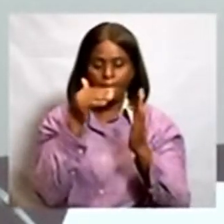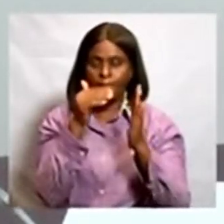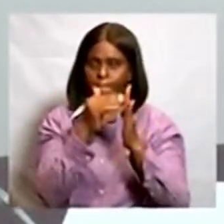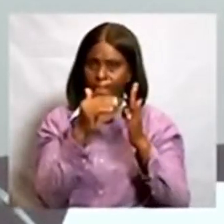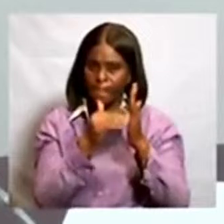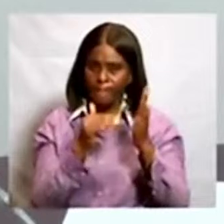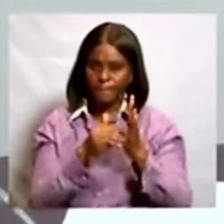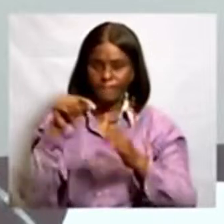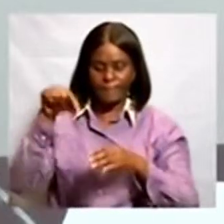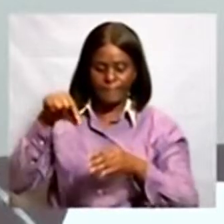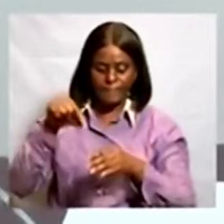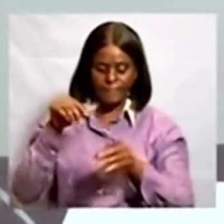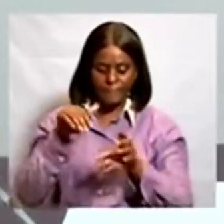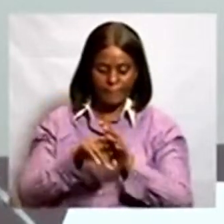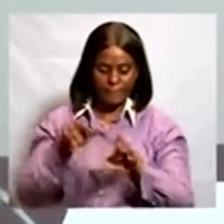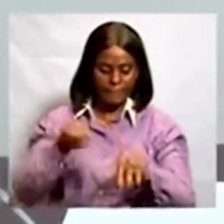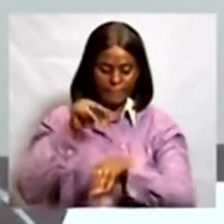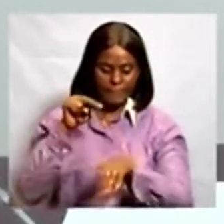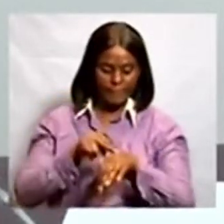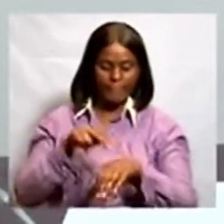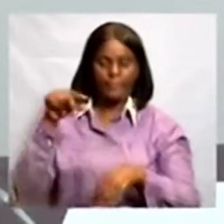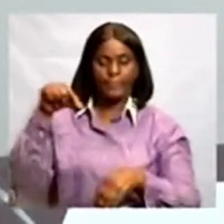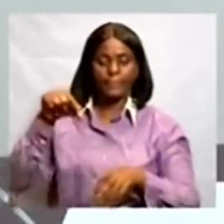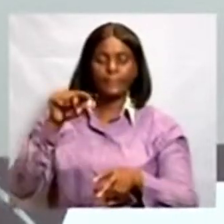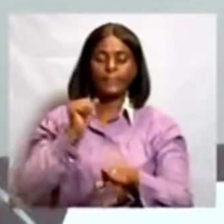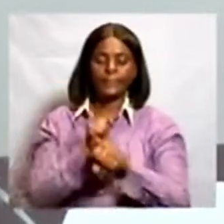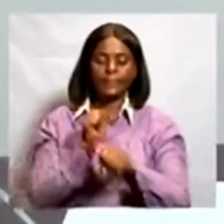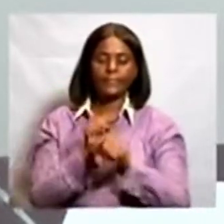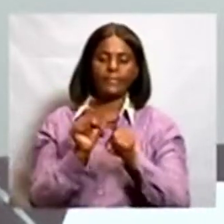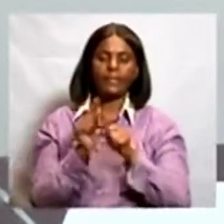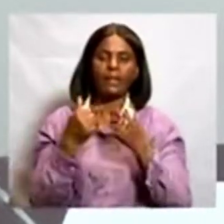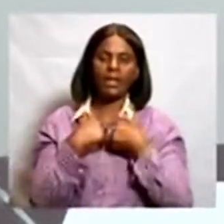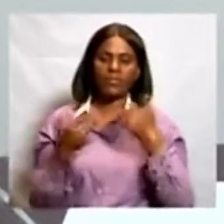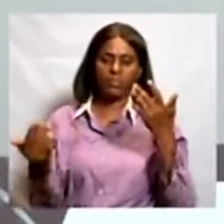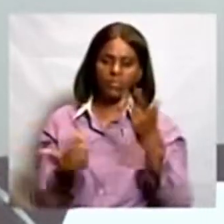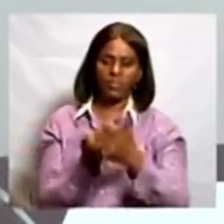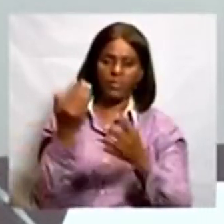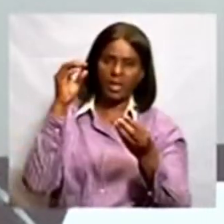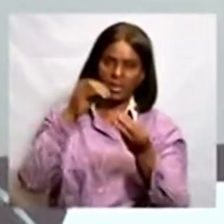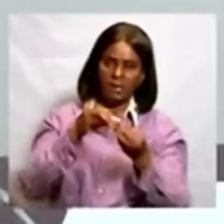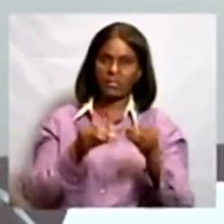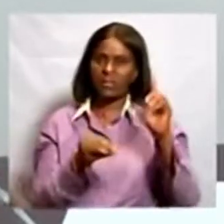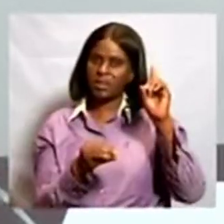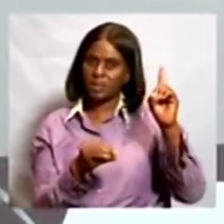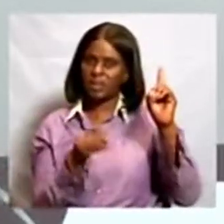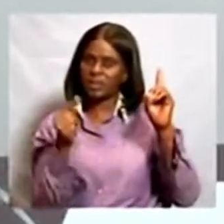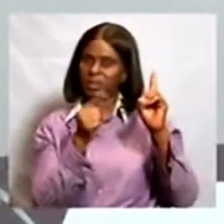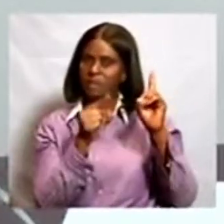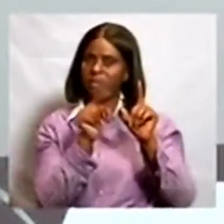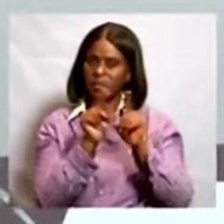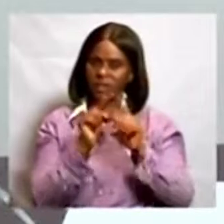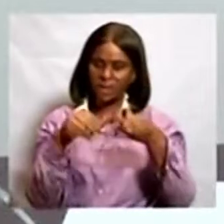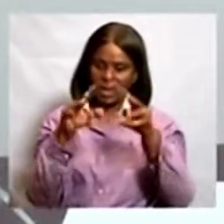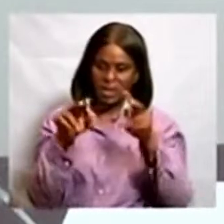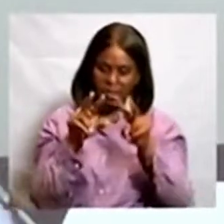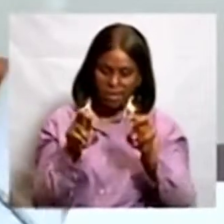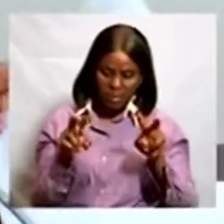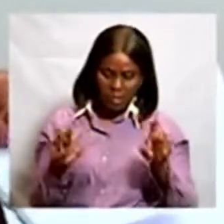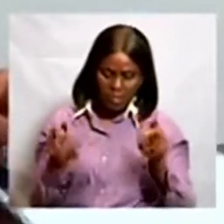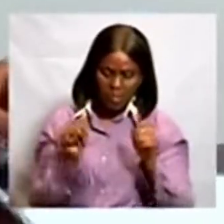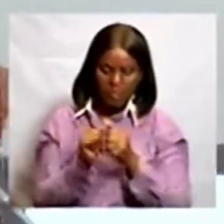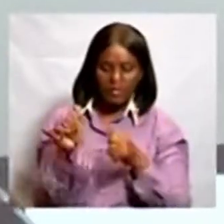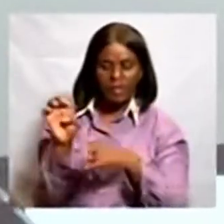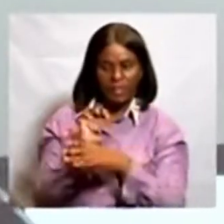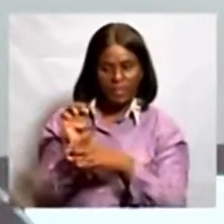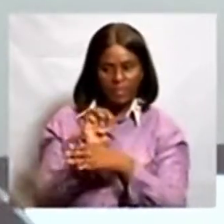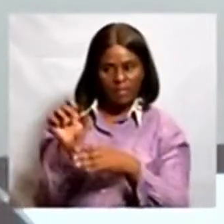qualifications on the national qualifications framework. There is a new addition, which is D, to provide for the verification and